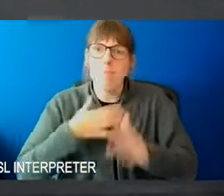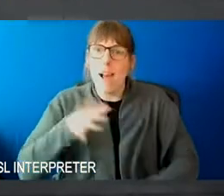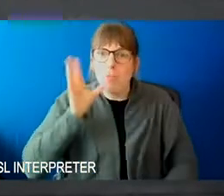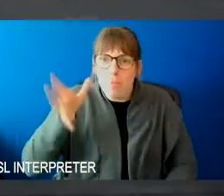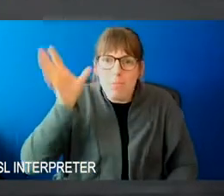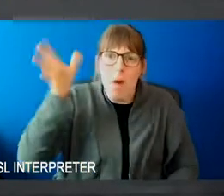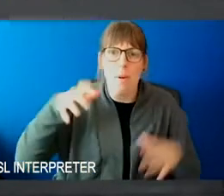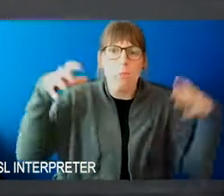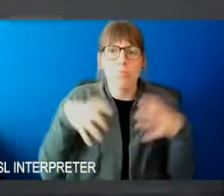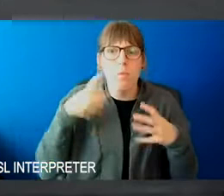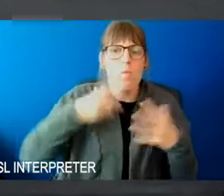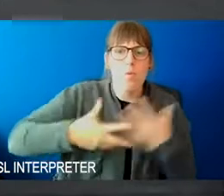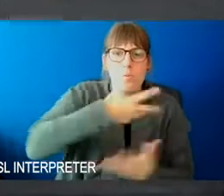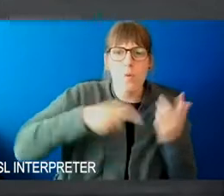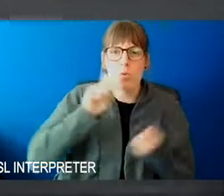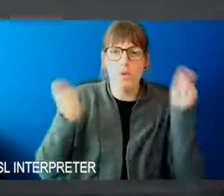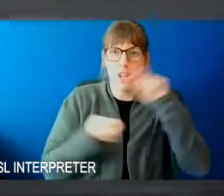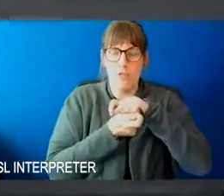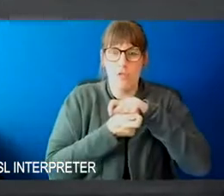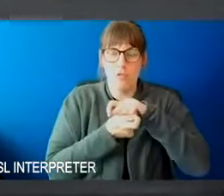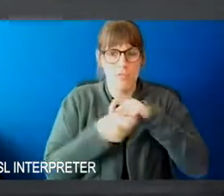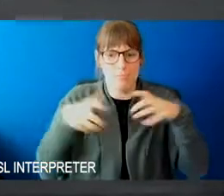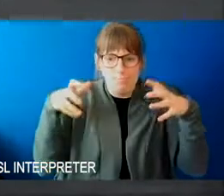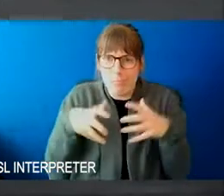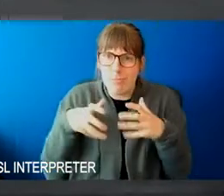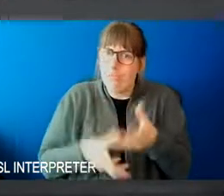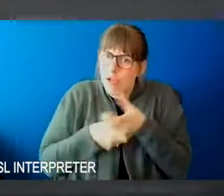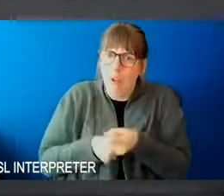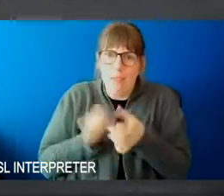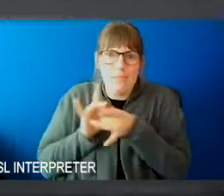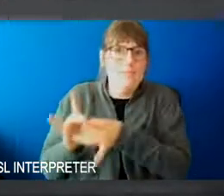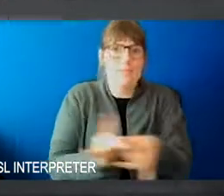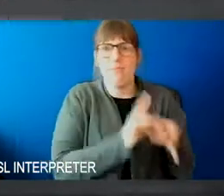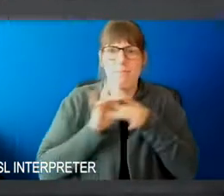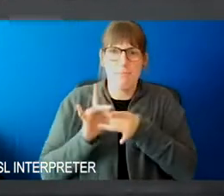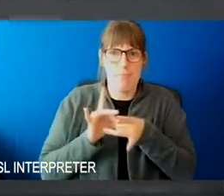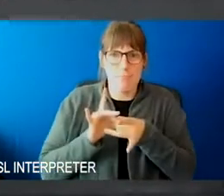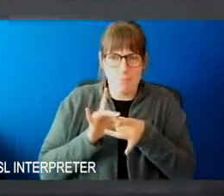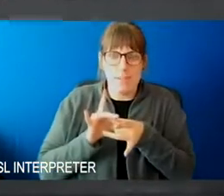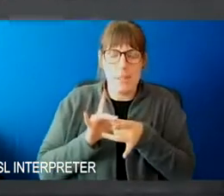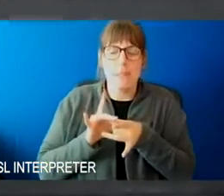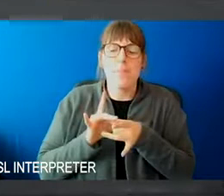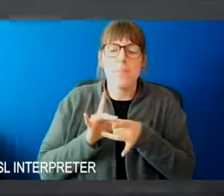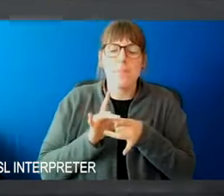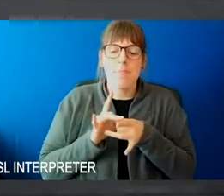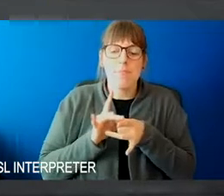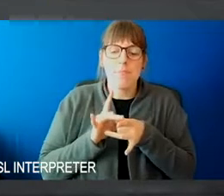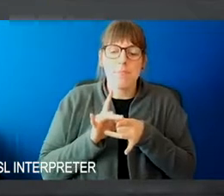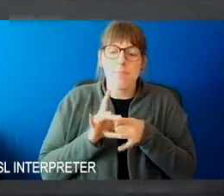how my grandparents organized for social change. It was always about trusted peer